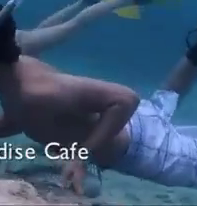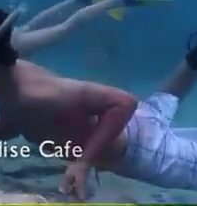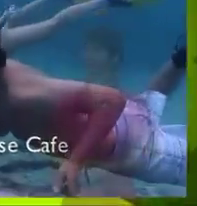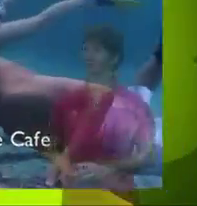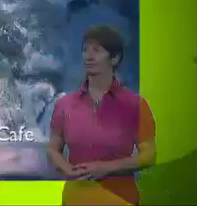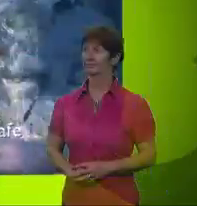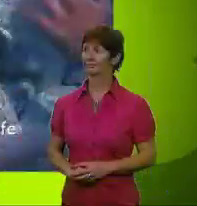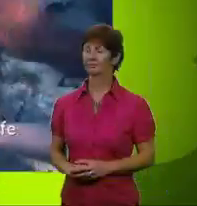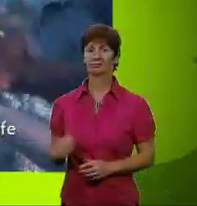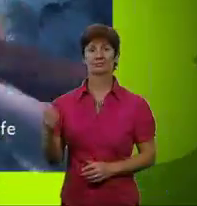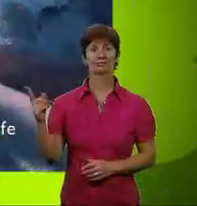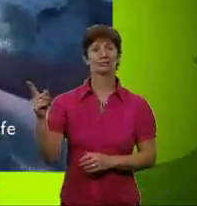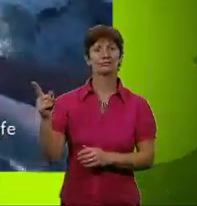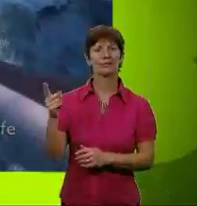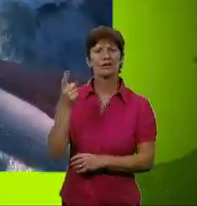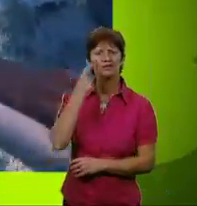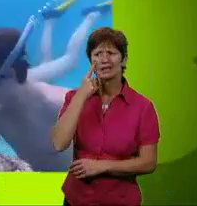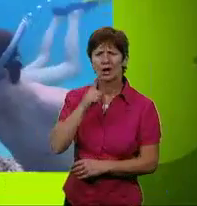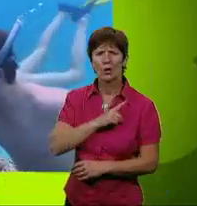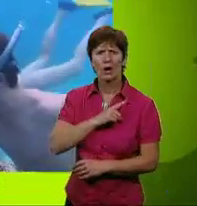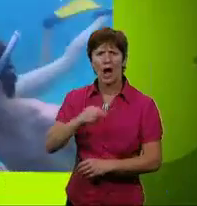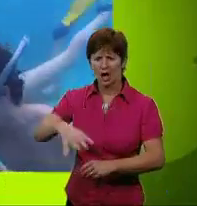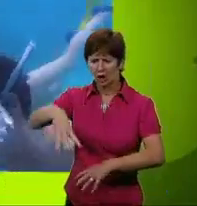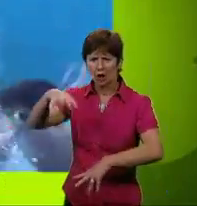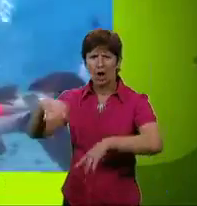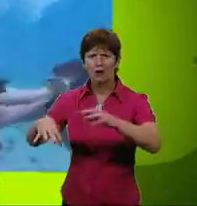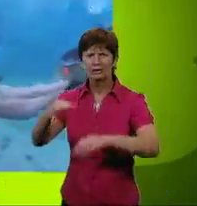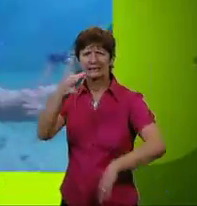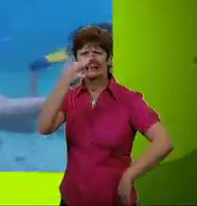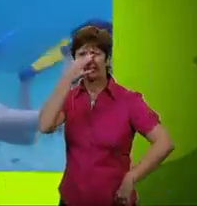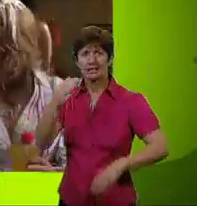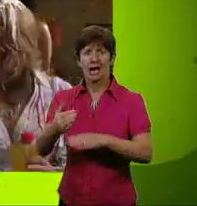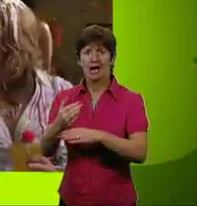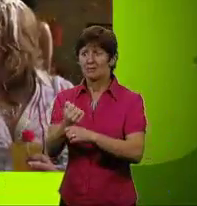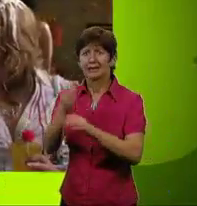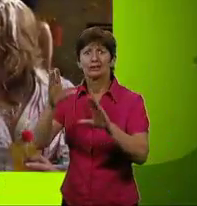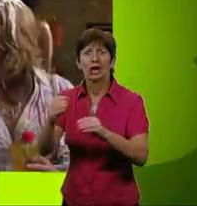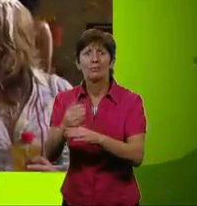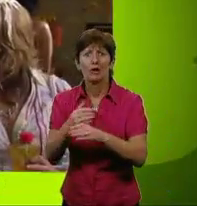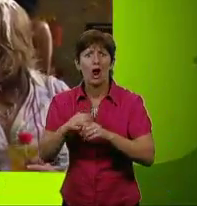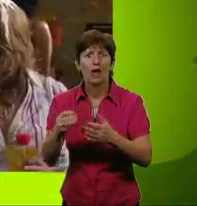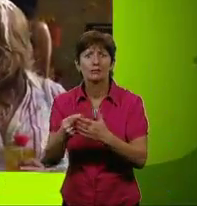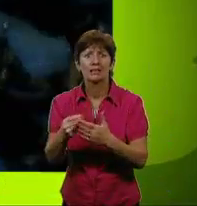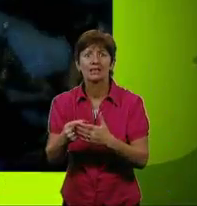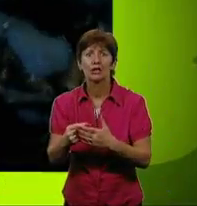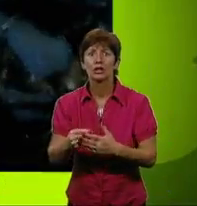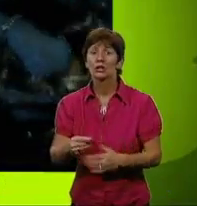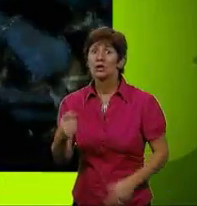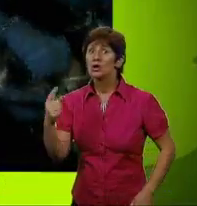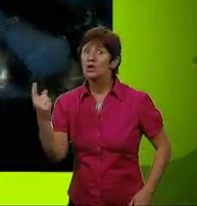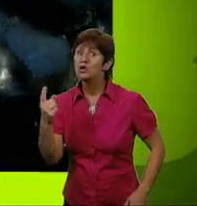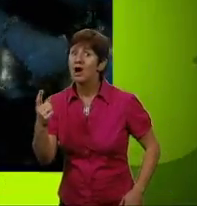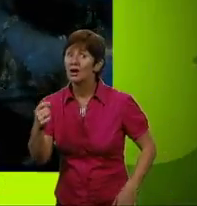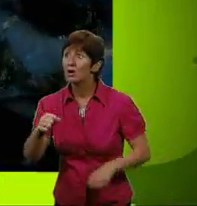Previously on Paradise Cafe. Find out what is making the coral stink and make it stop before my hotel loses any more money. Whoever